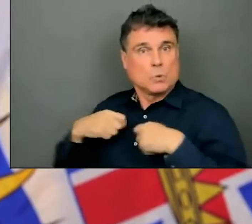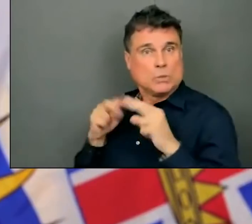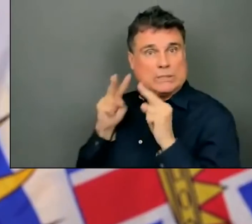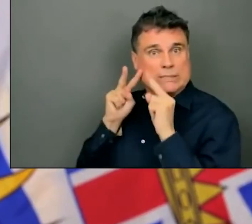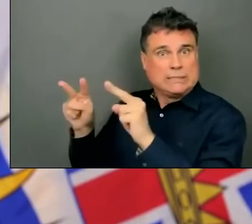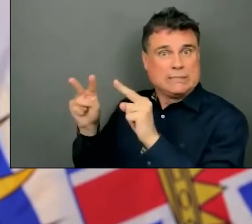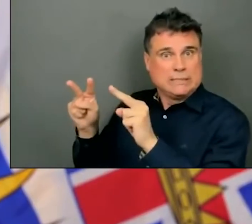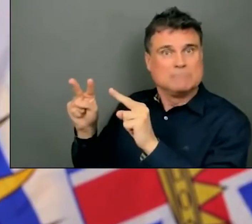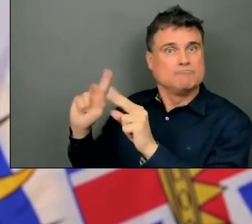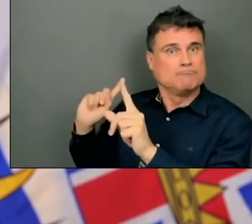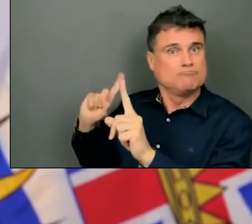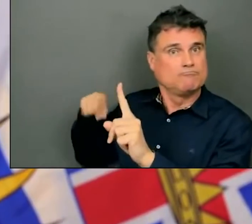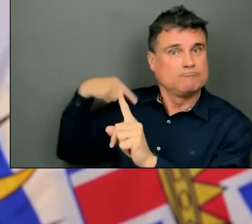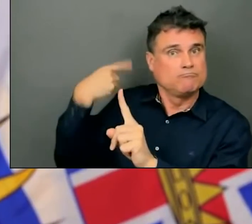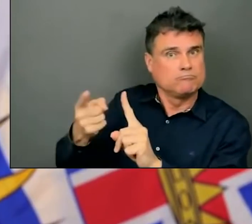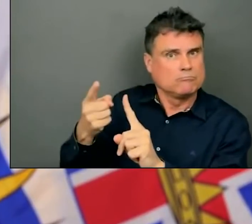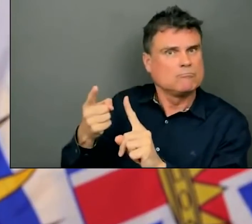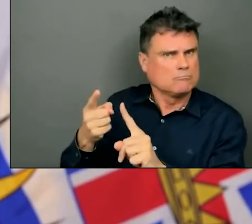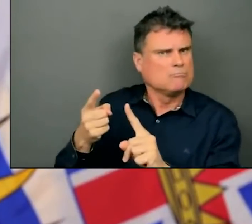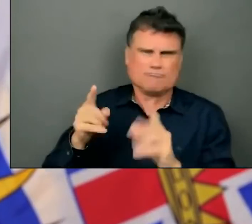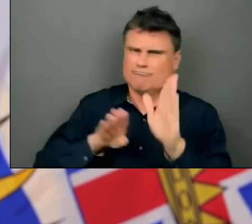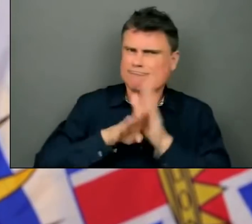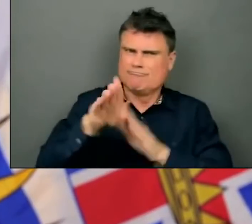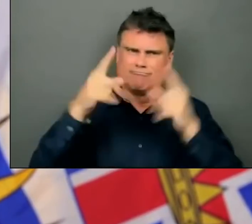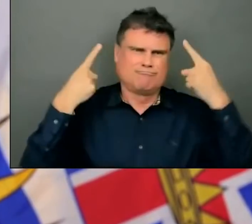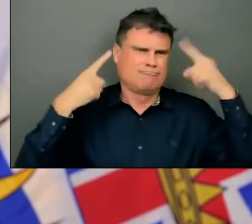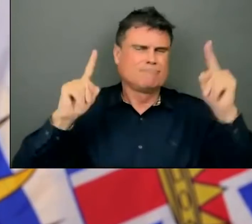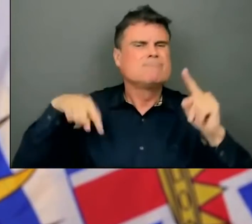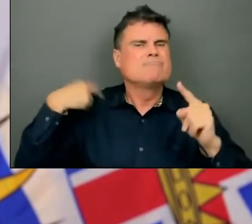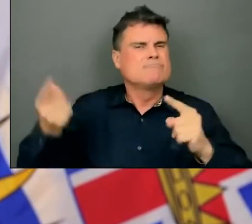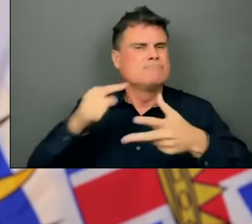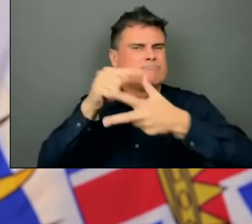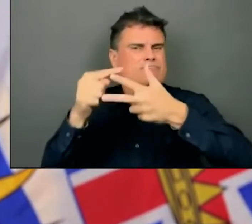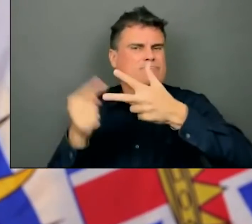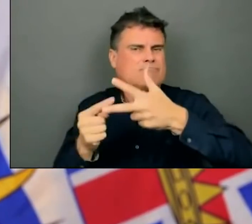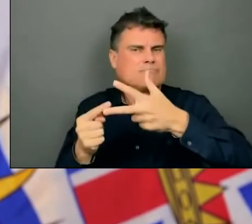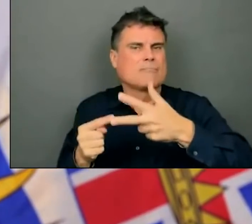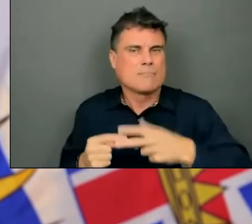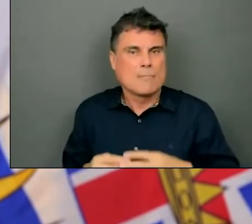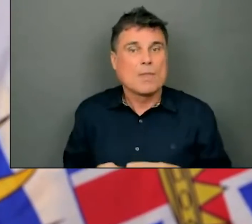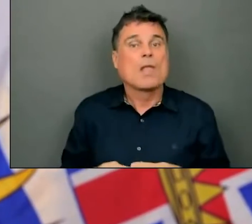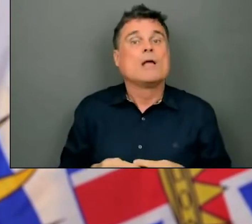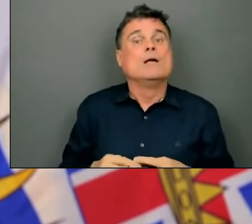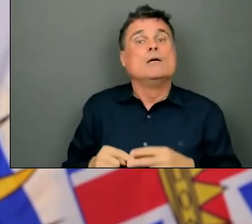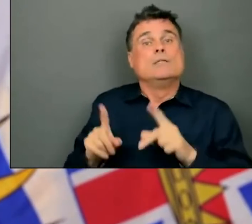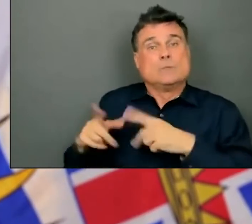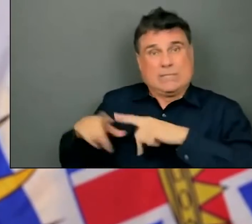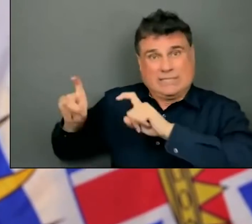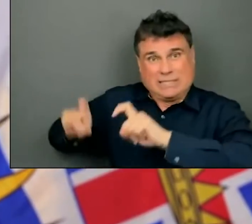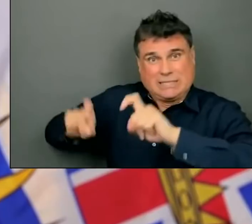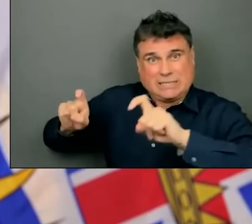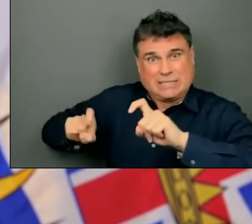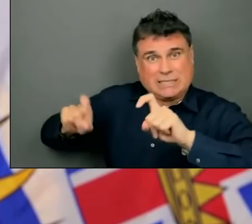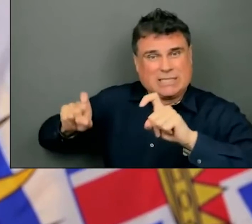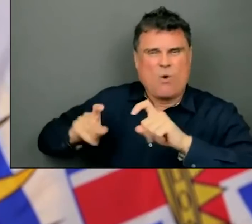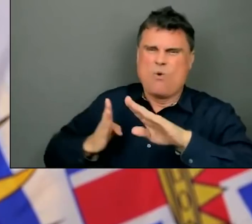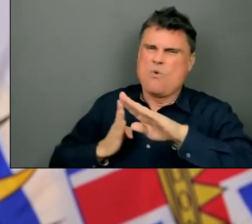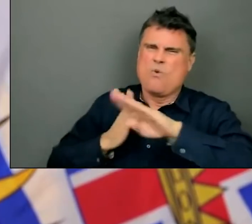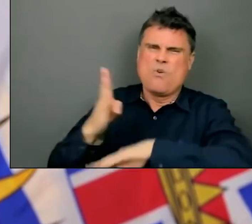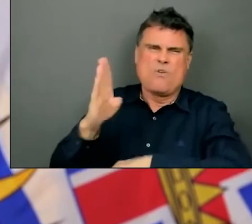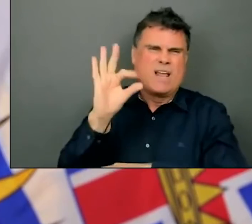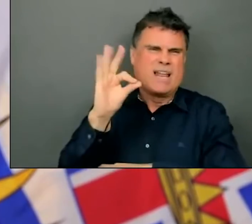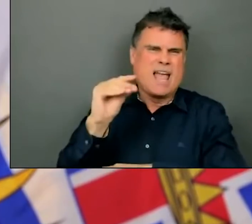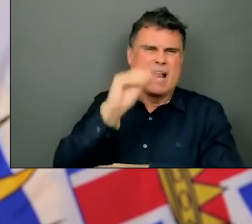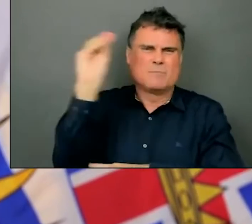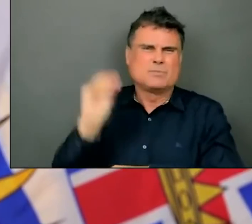very efficacious as well. So the efficacy in the trials is upwards of 90% in preventing